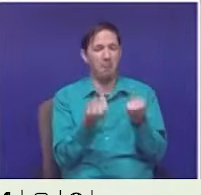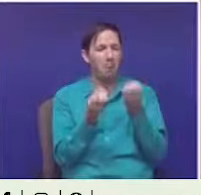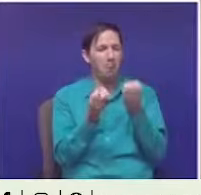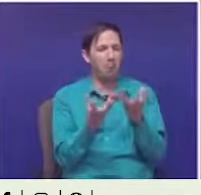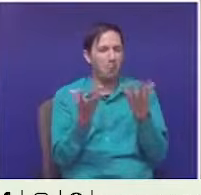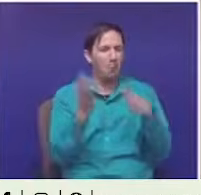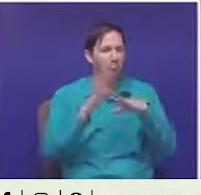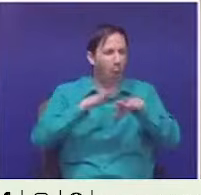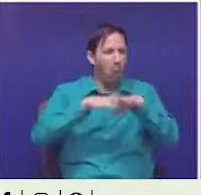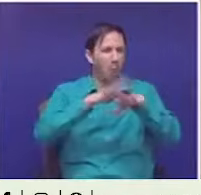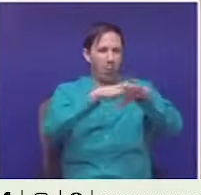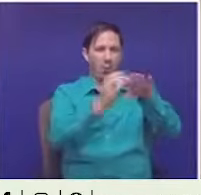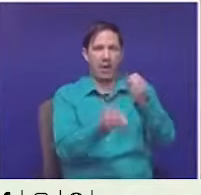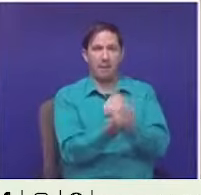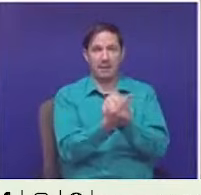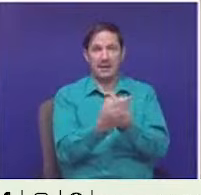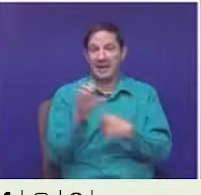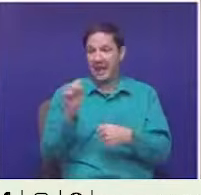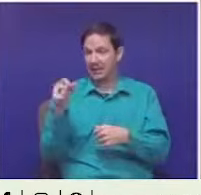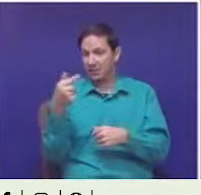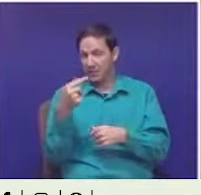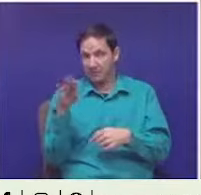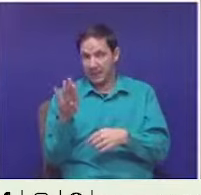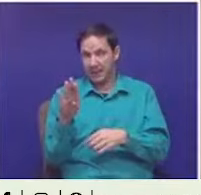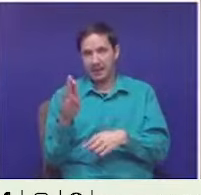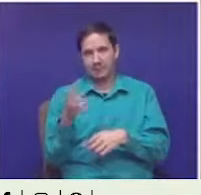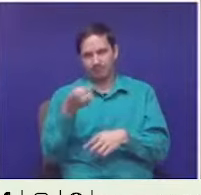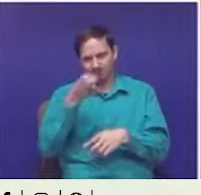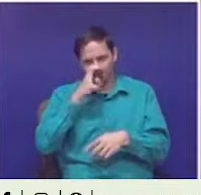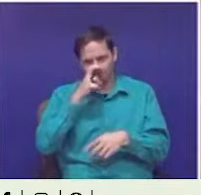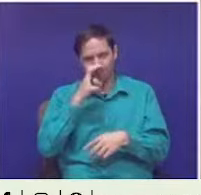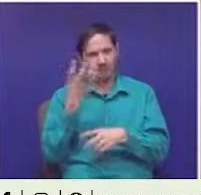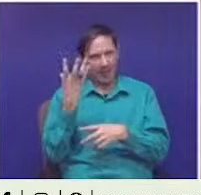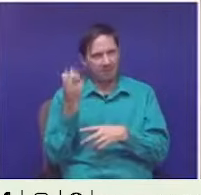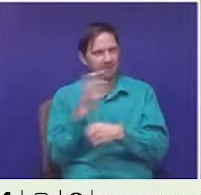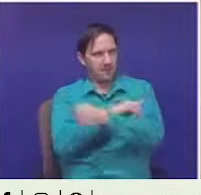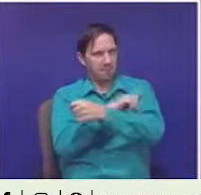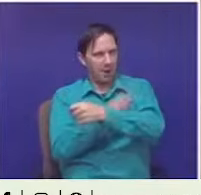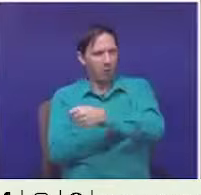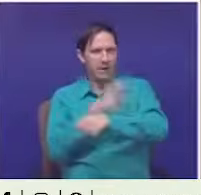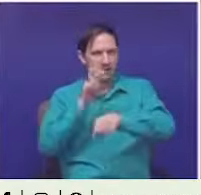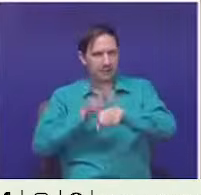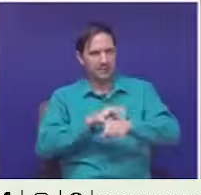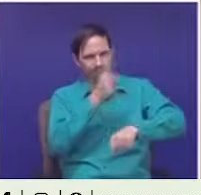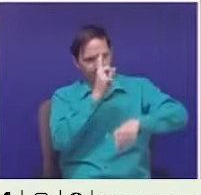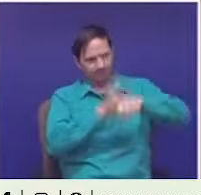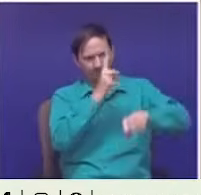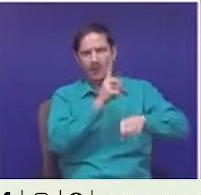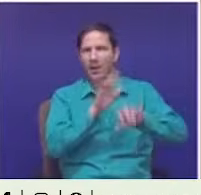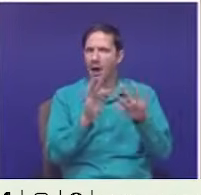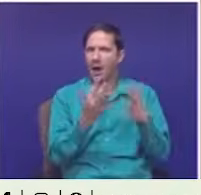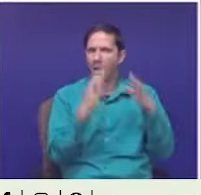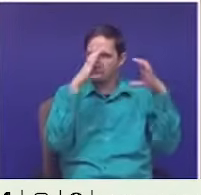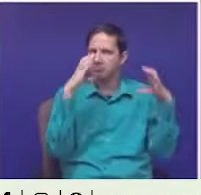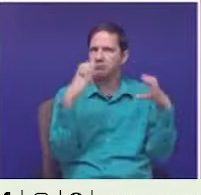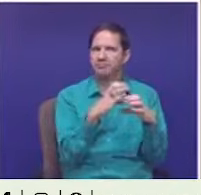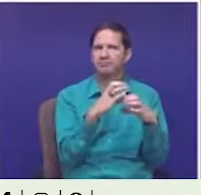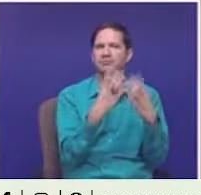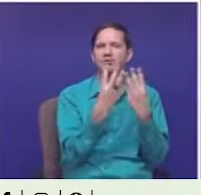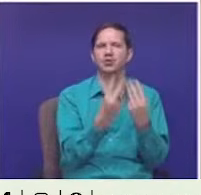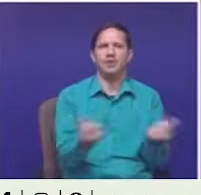time, SGBs have tremendous amount of powers to be able to say, as a school, how are we going to deal with this issue?